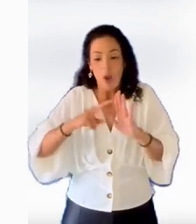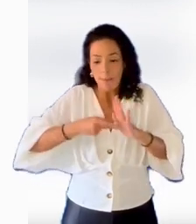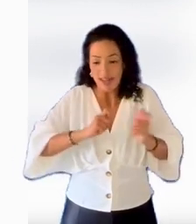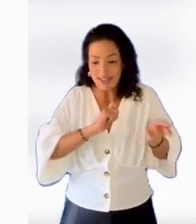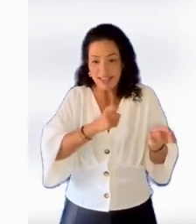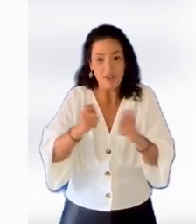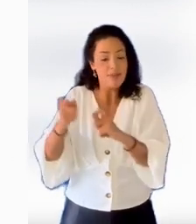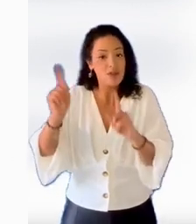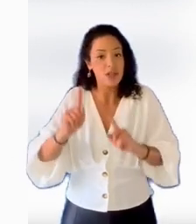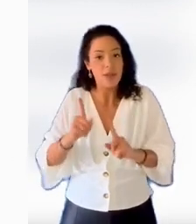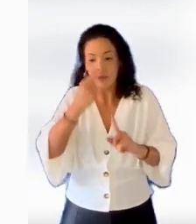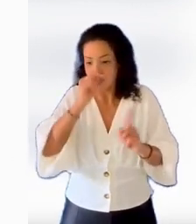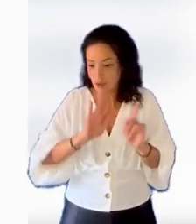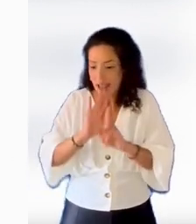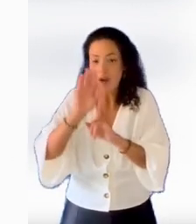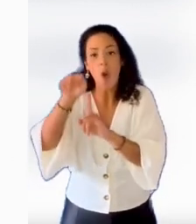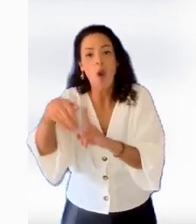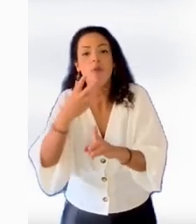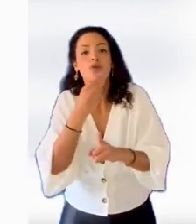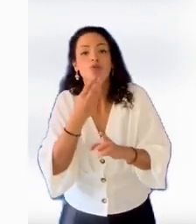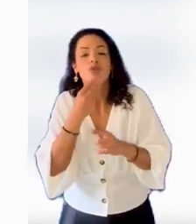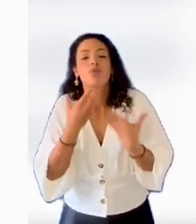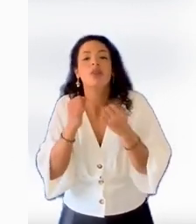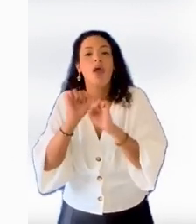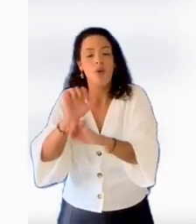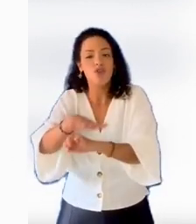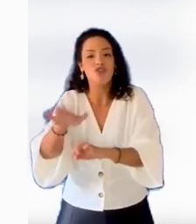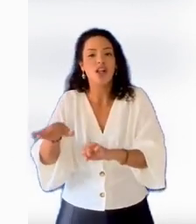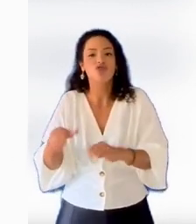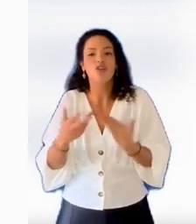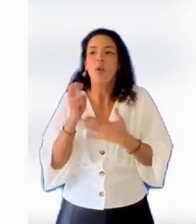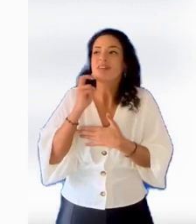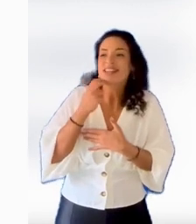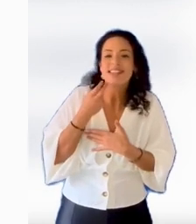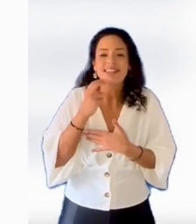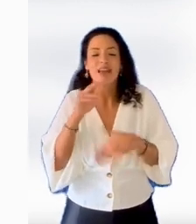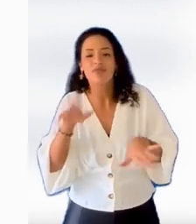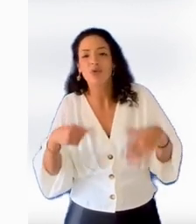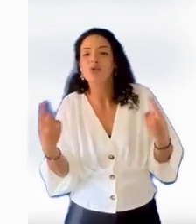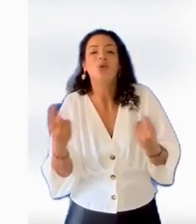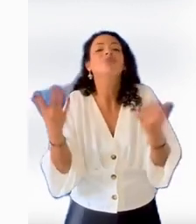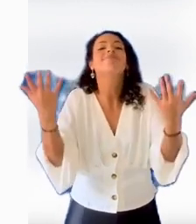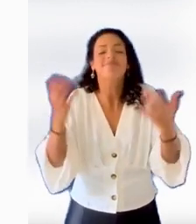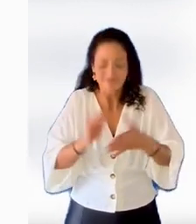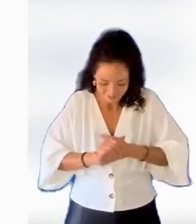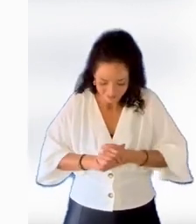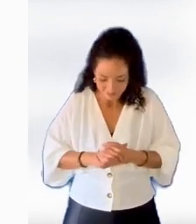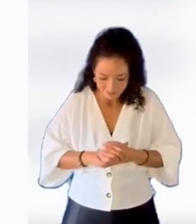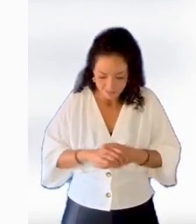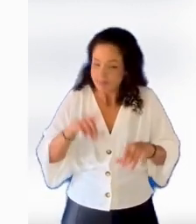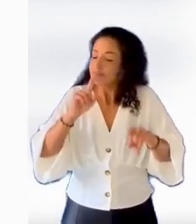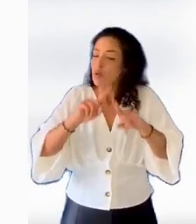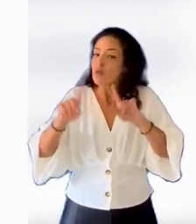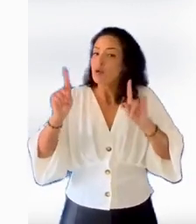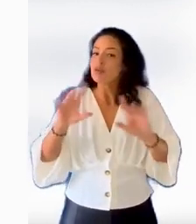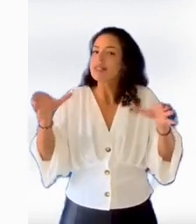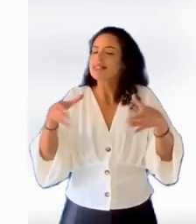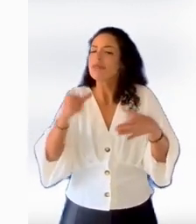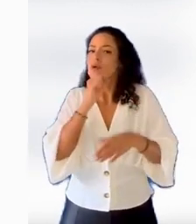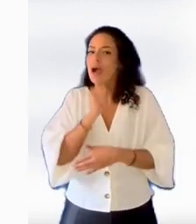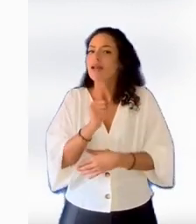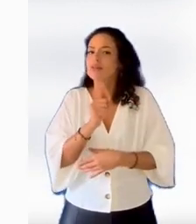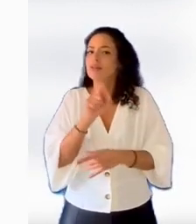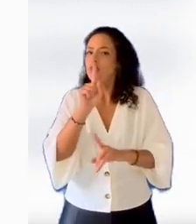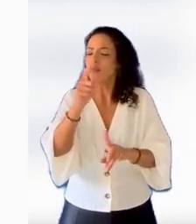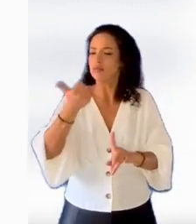training so that they could take them home and perhaps use them with their own children or nieces or nephews. The majority of the team were men,